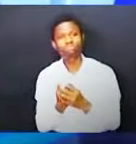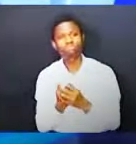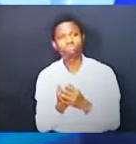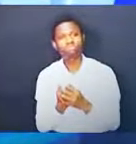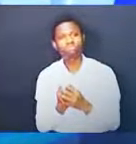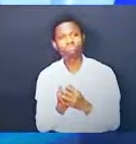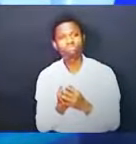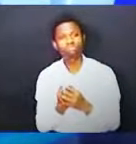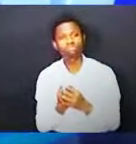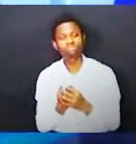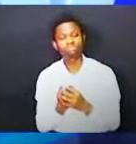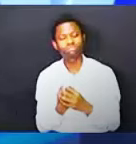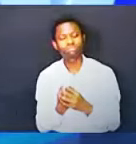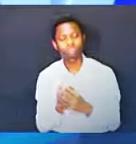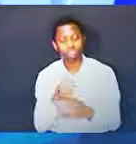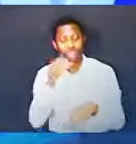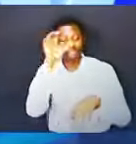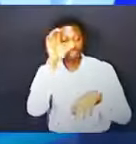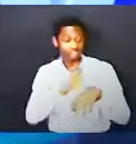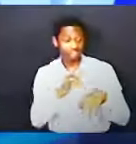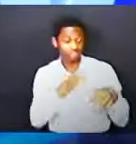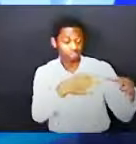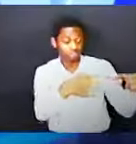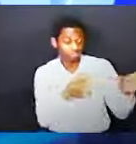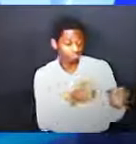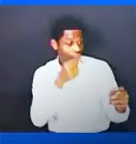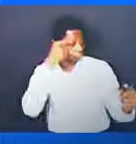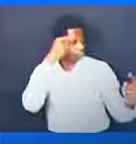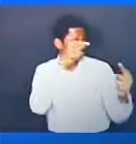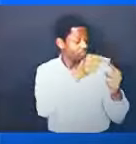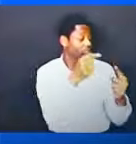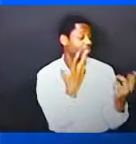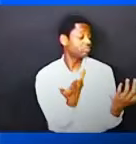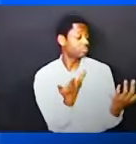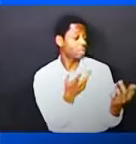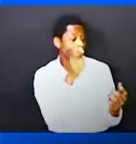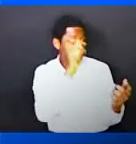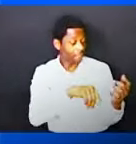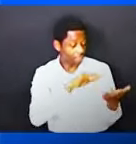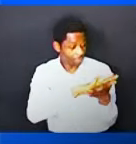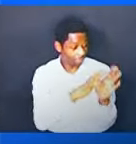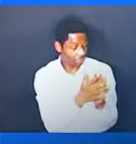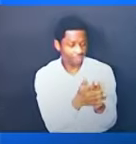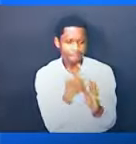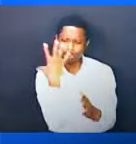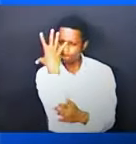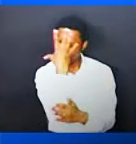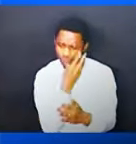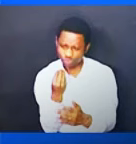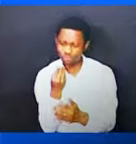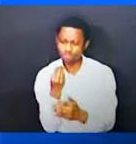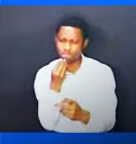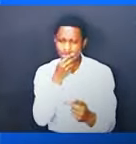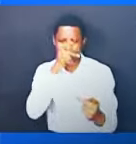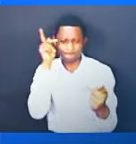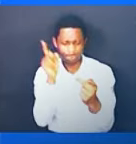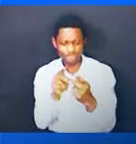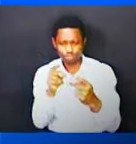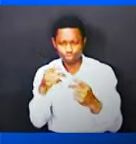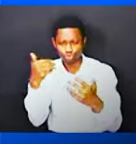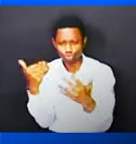The church's goal. Sorry, is to become the beautiful and perfect new society brought